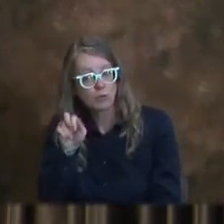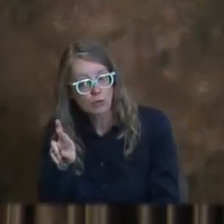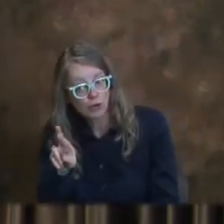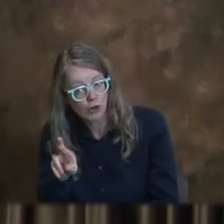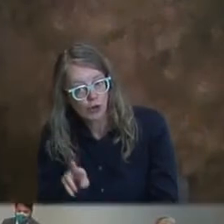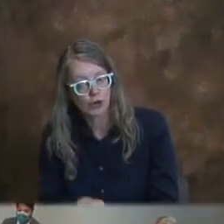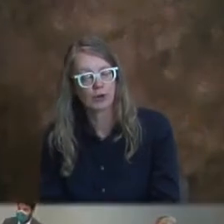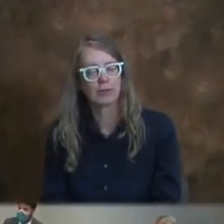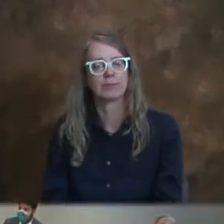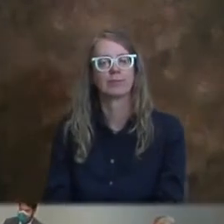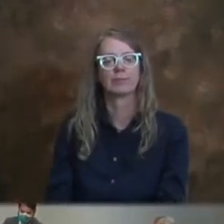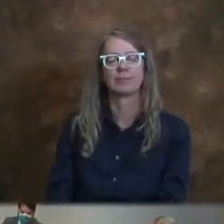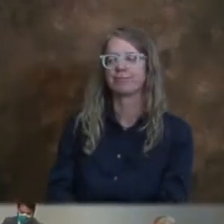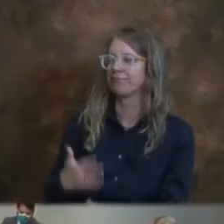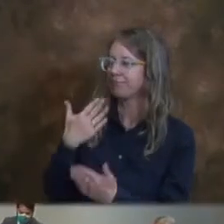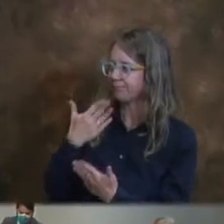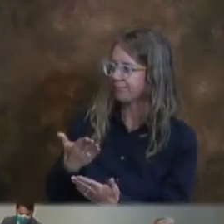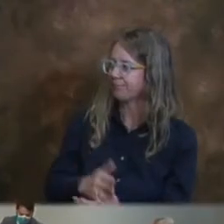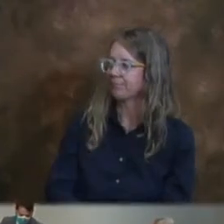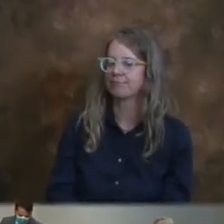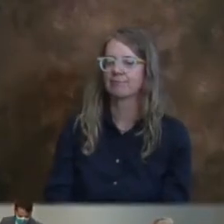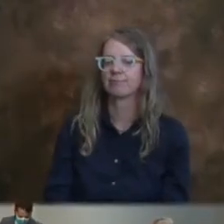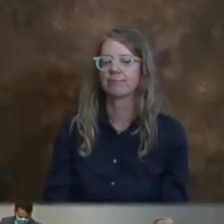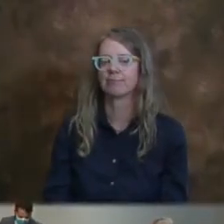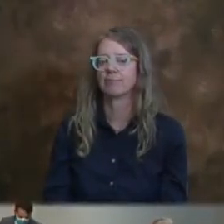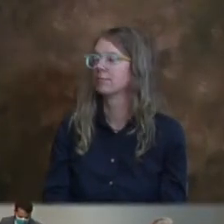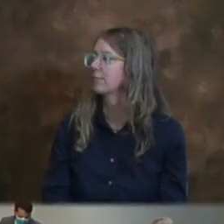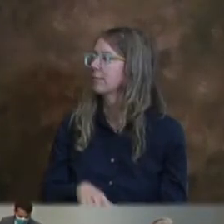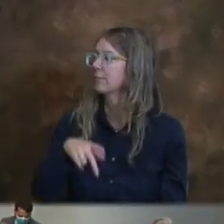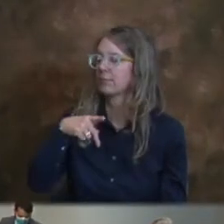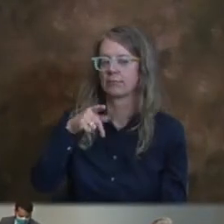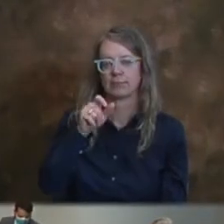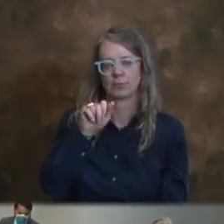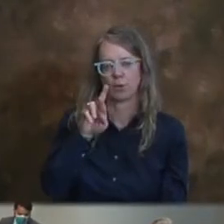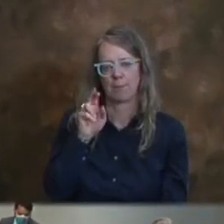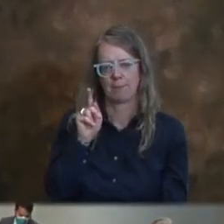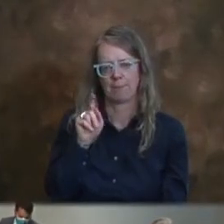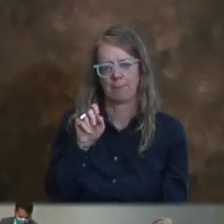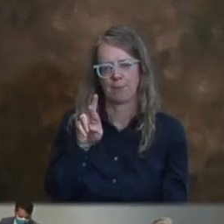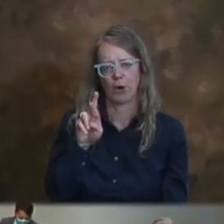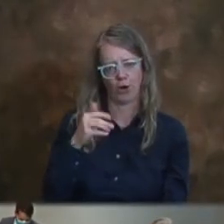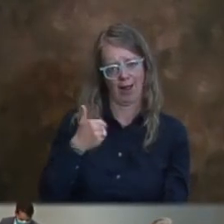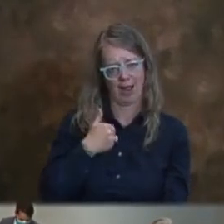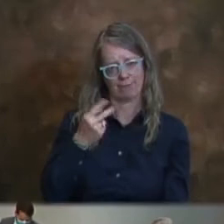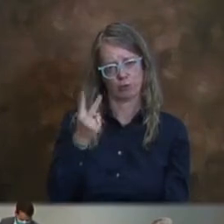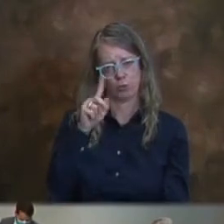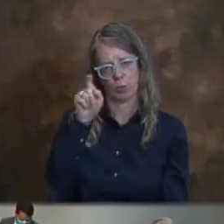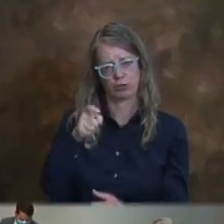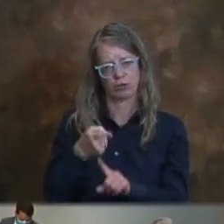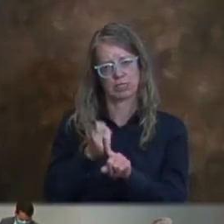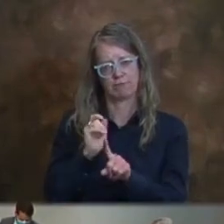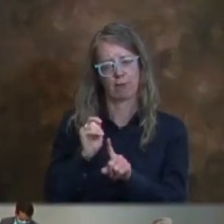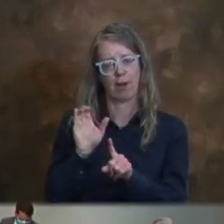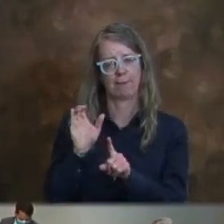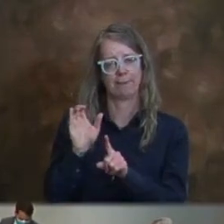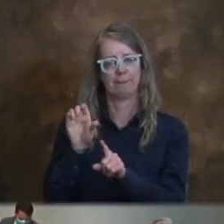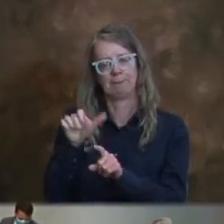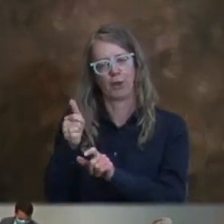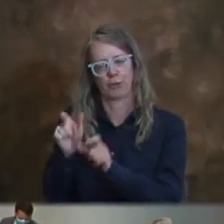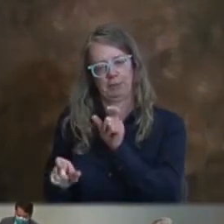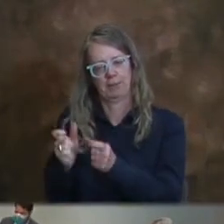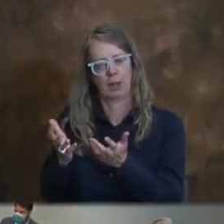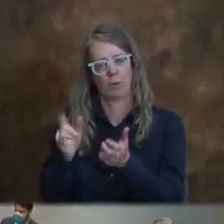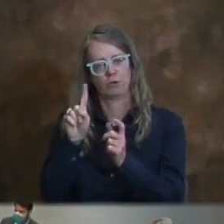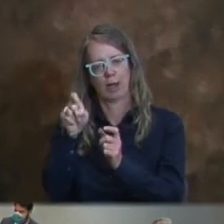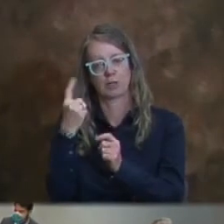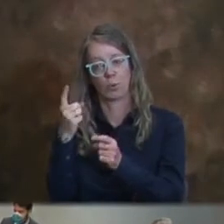Parker, do you have a question? Thank you, Stacey. I had 2 questions from constituents that I wanted to ask you. One around